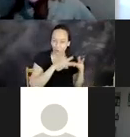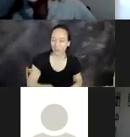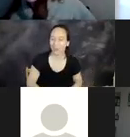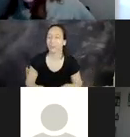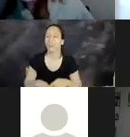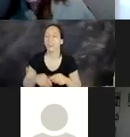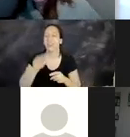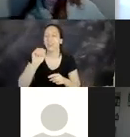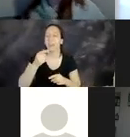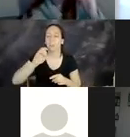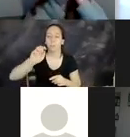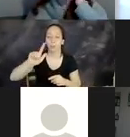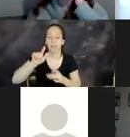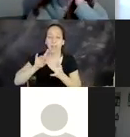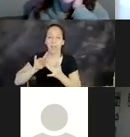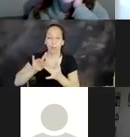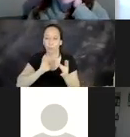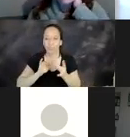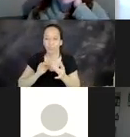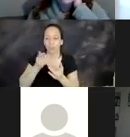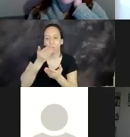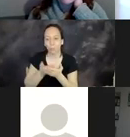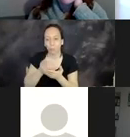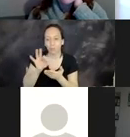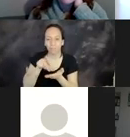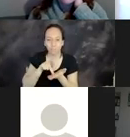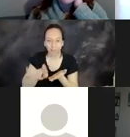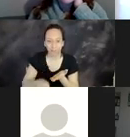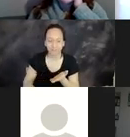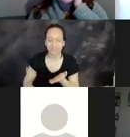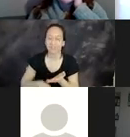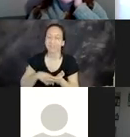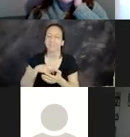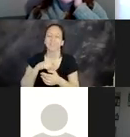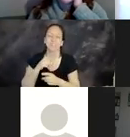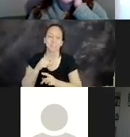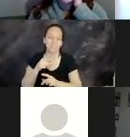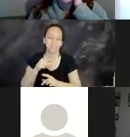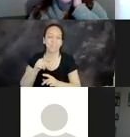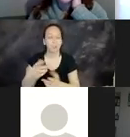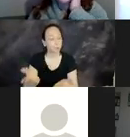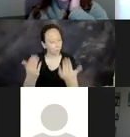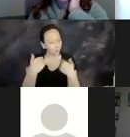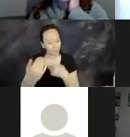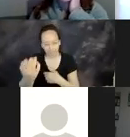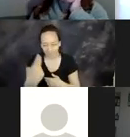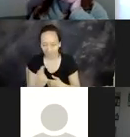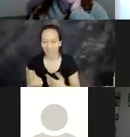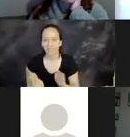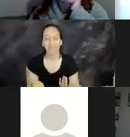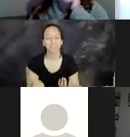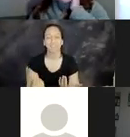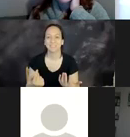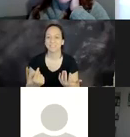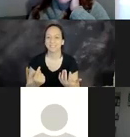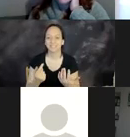Our April outreach is on proof of payment, and so we look forward, welcome you to come back, our